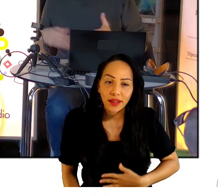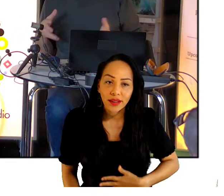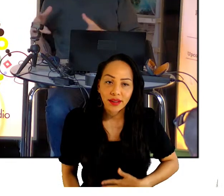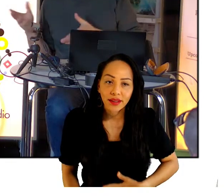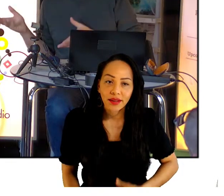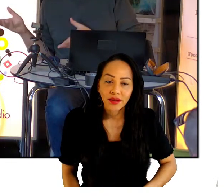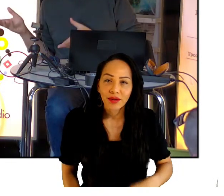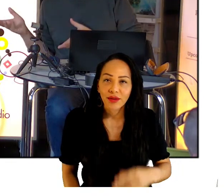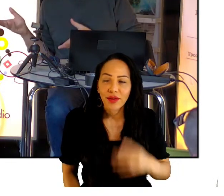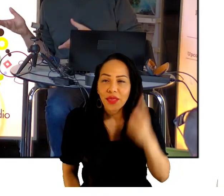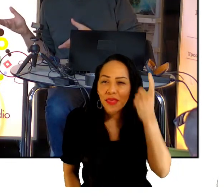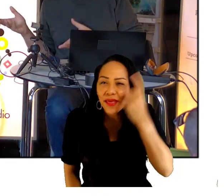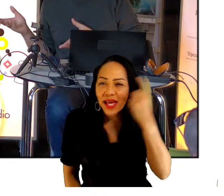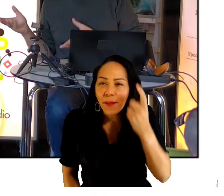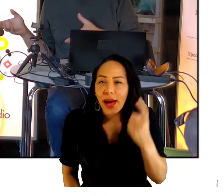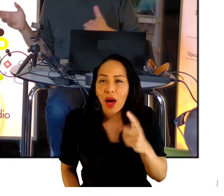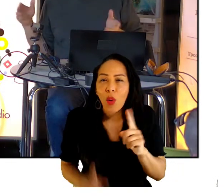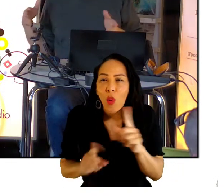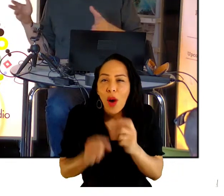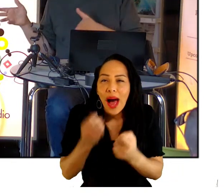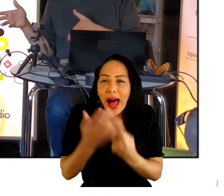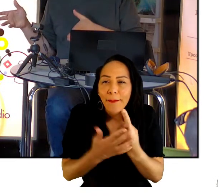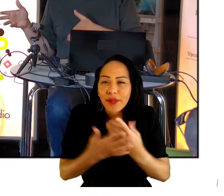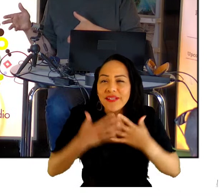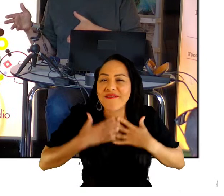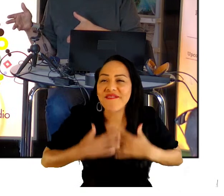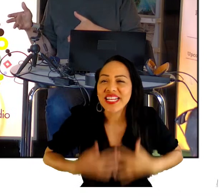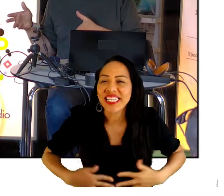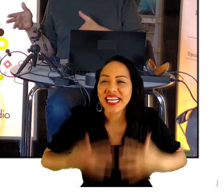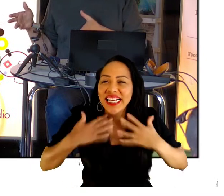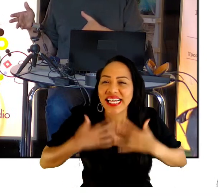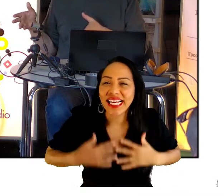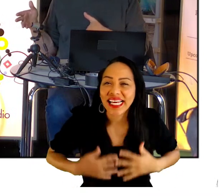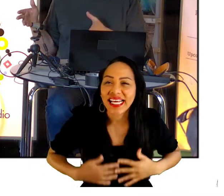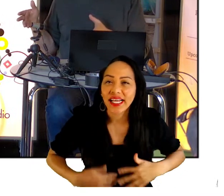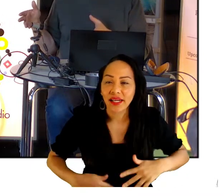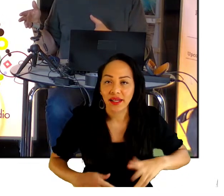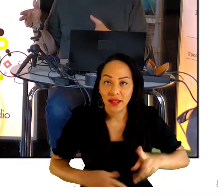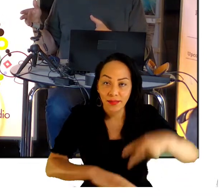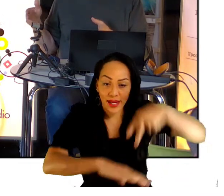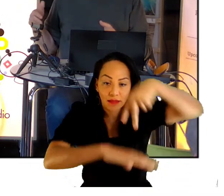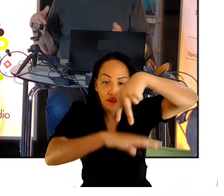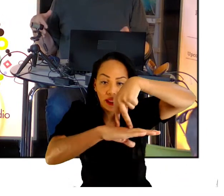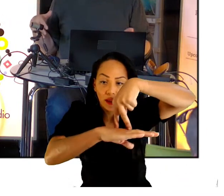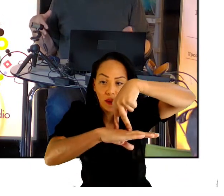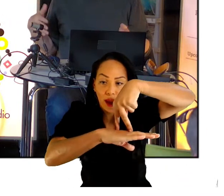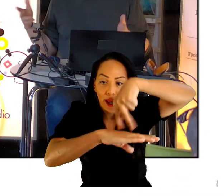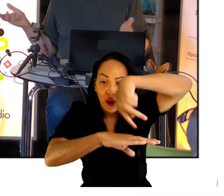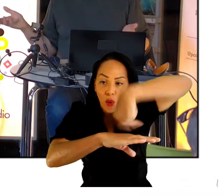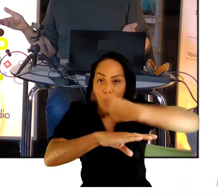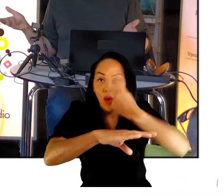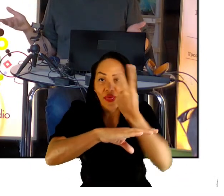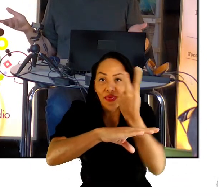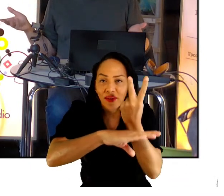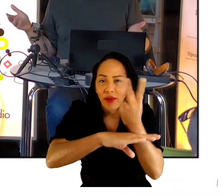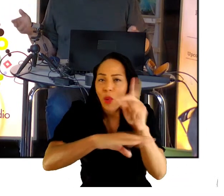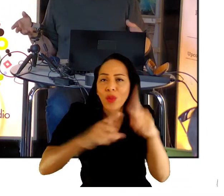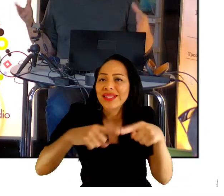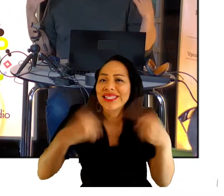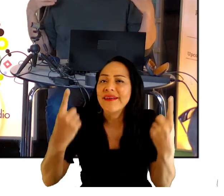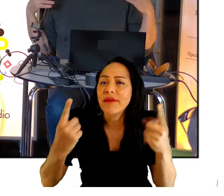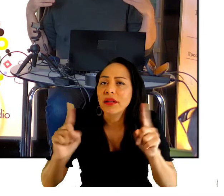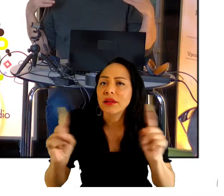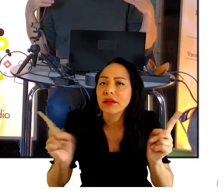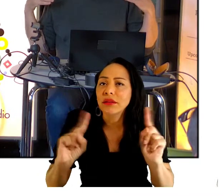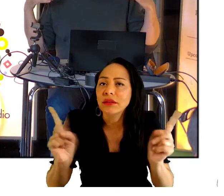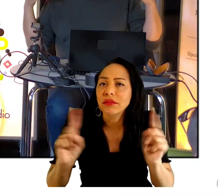processes. What changes in the handstander's body? What's the difference between being upright and inverted? Whether the physiological